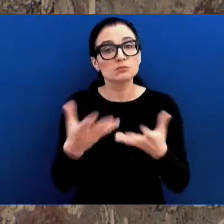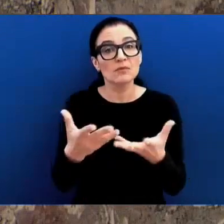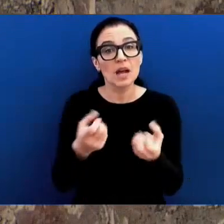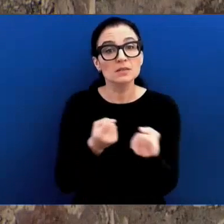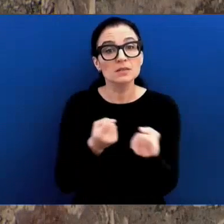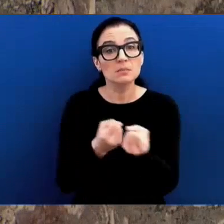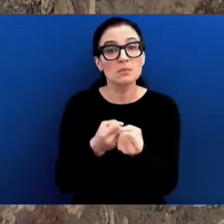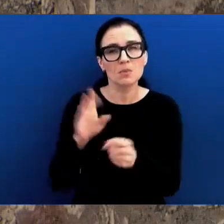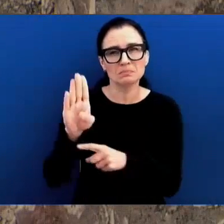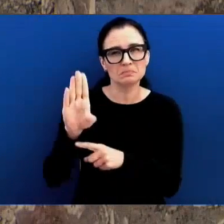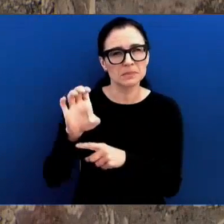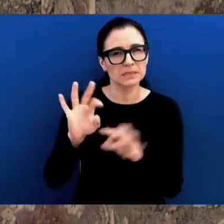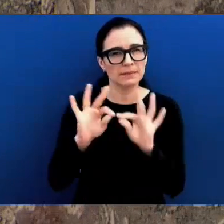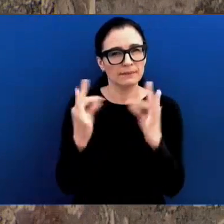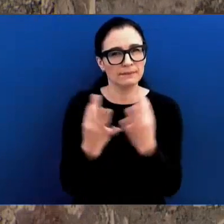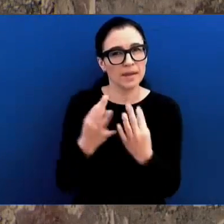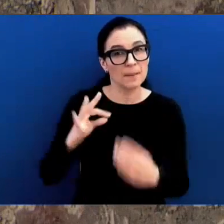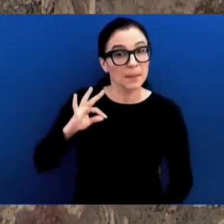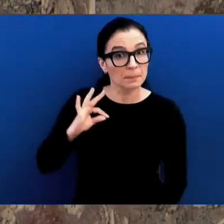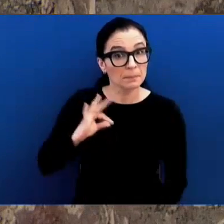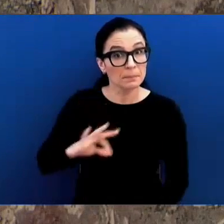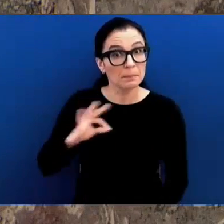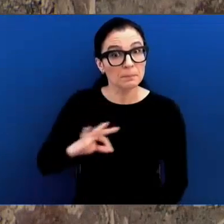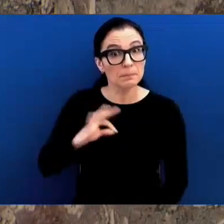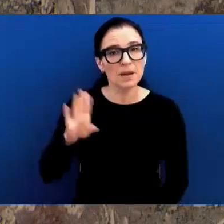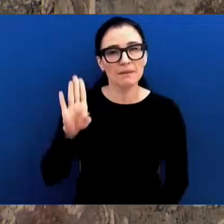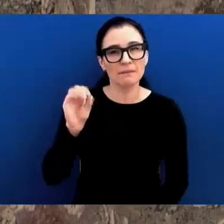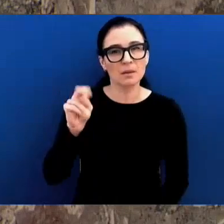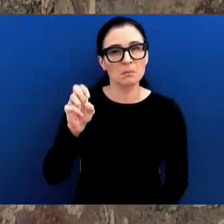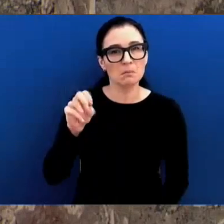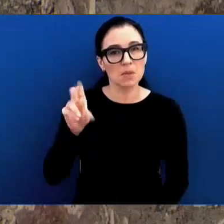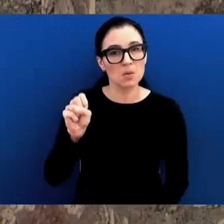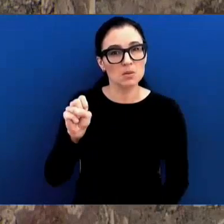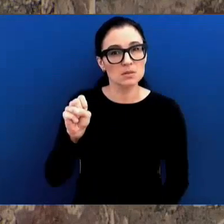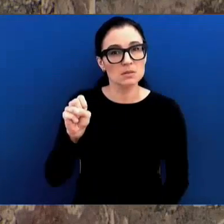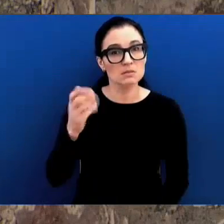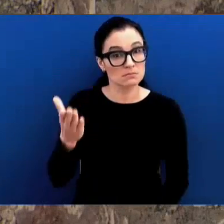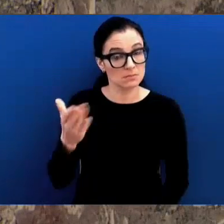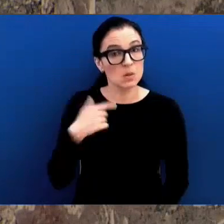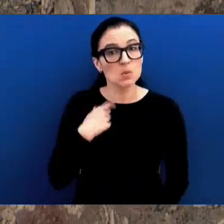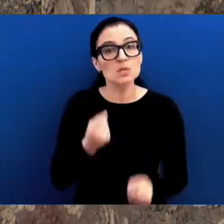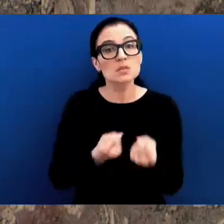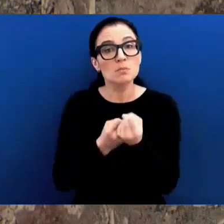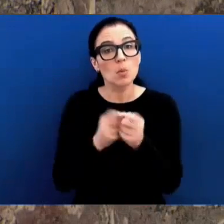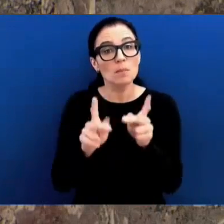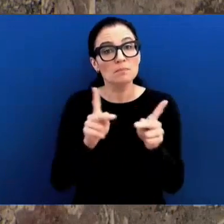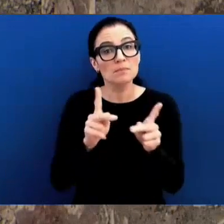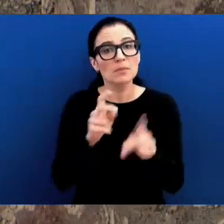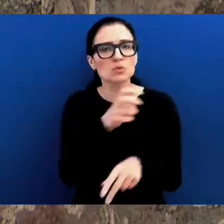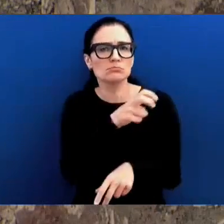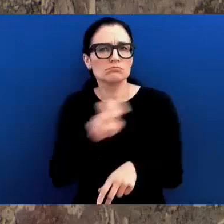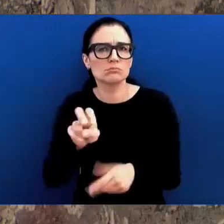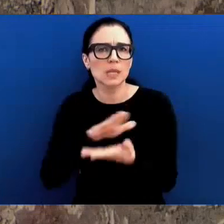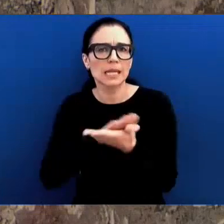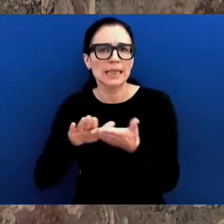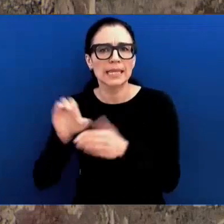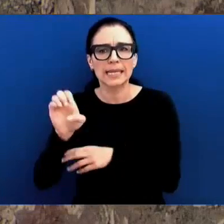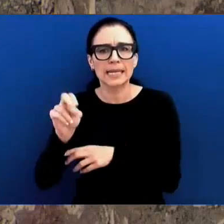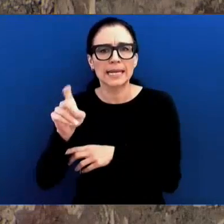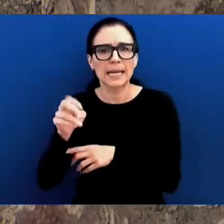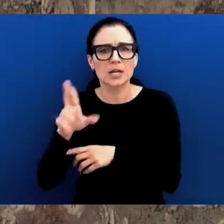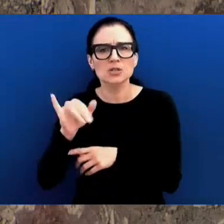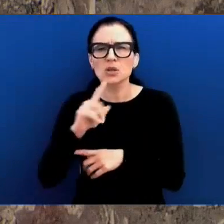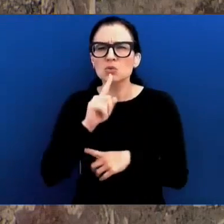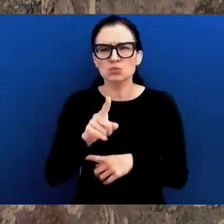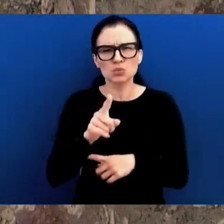that transition to clean energy, this government is focused on people each and every single day. Mr. Speaker, the other government talks about cuts,